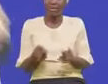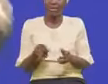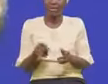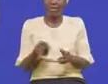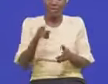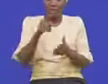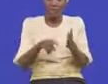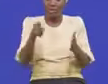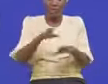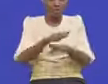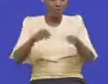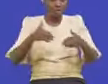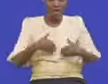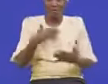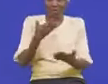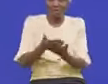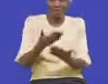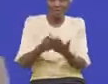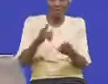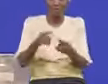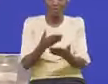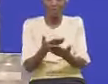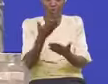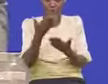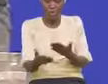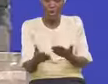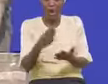Gake ne game le si wɔ la ƒle o.